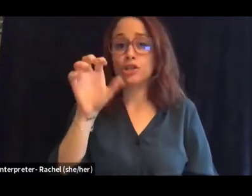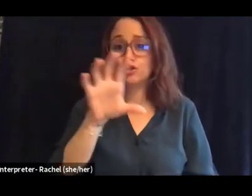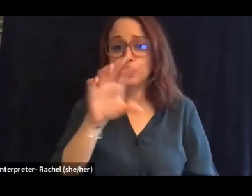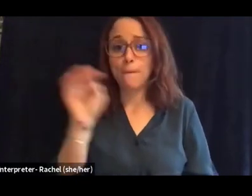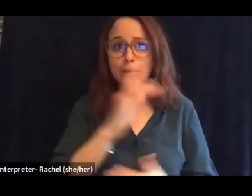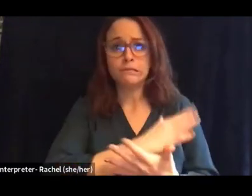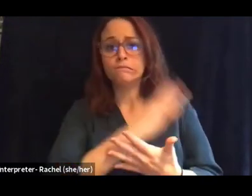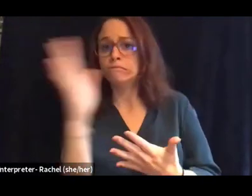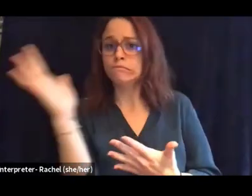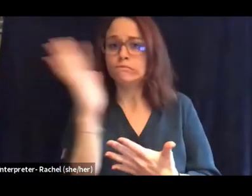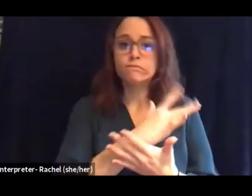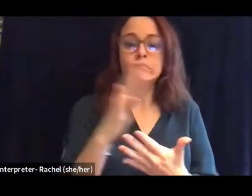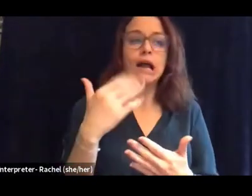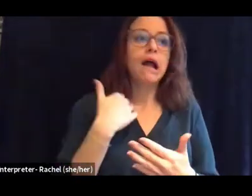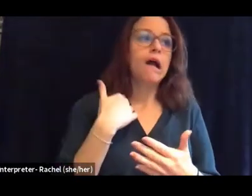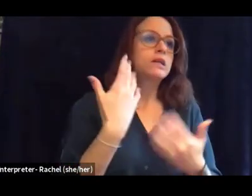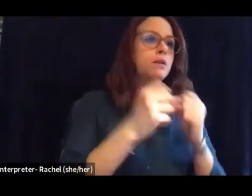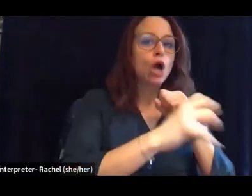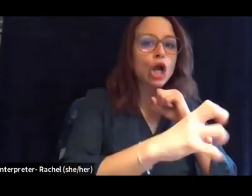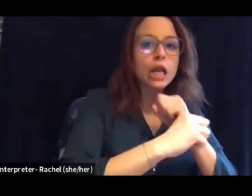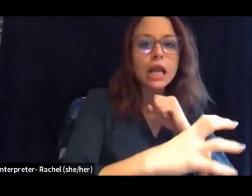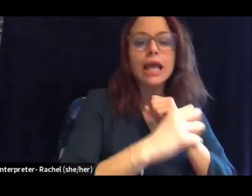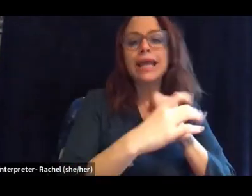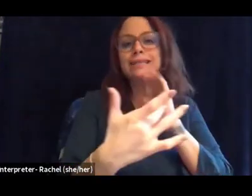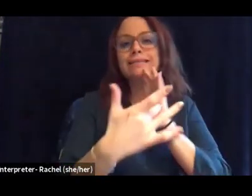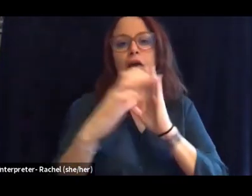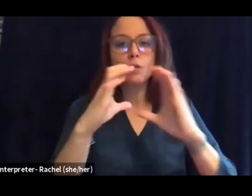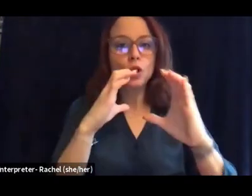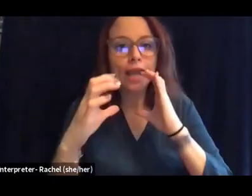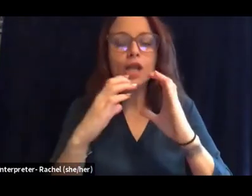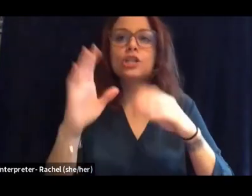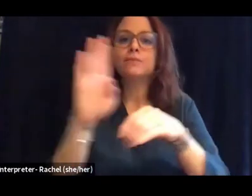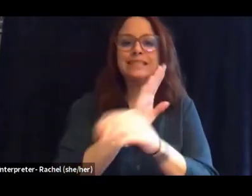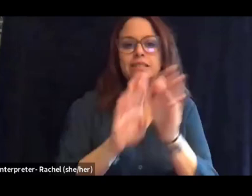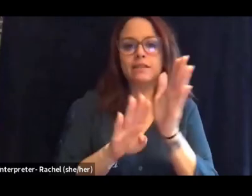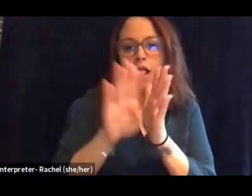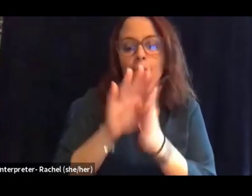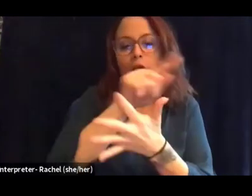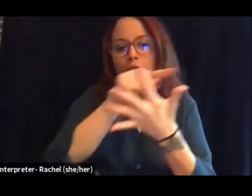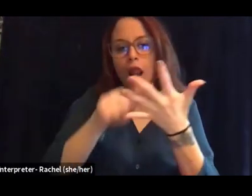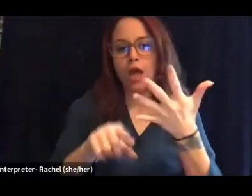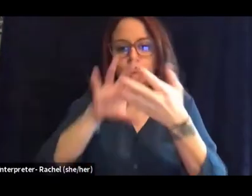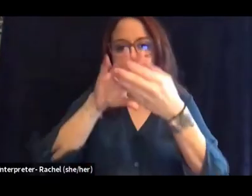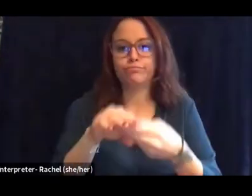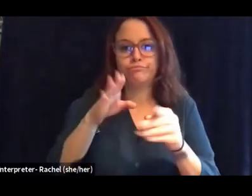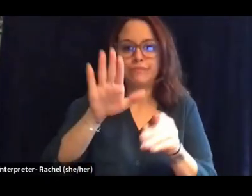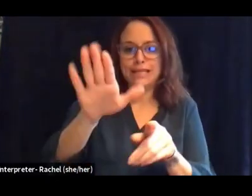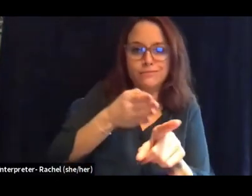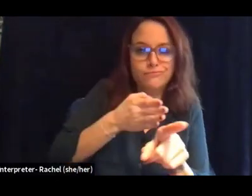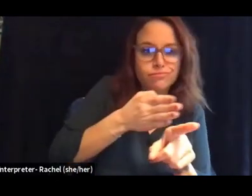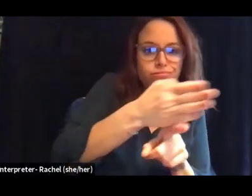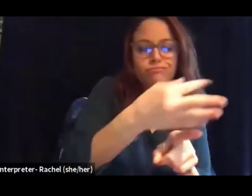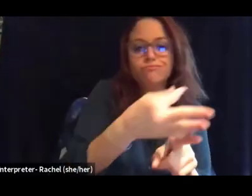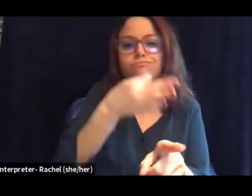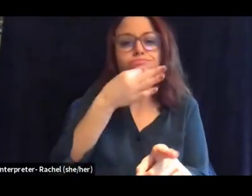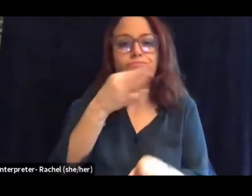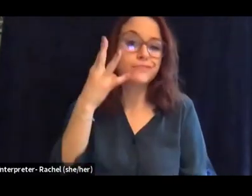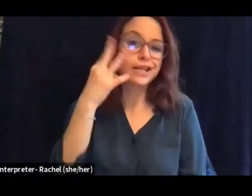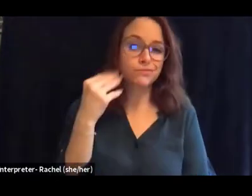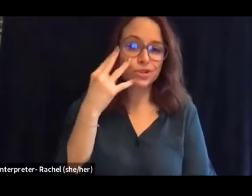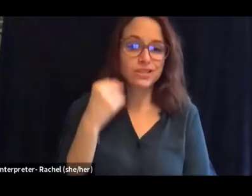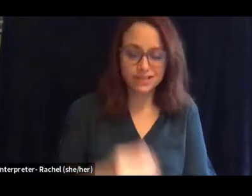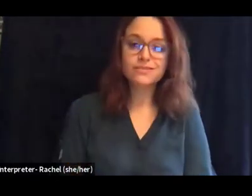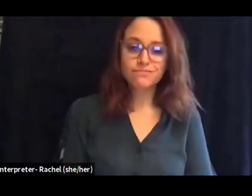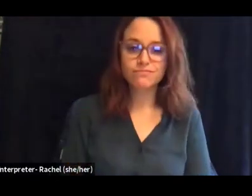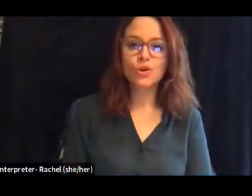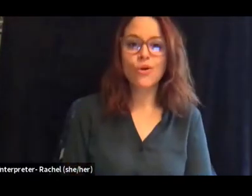management, marketing, technical communications, and business development. So that's just a brief overview of what Scott has done over